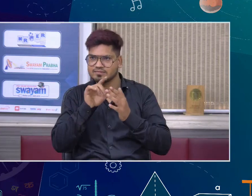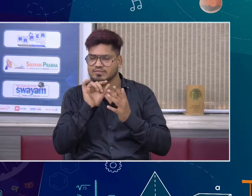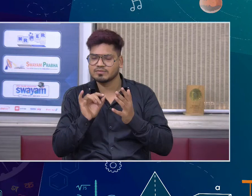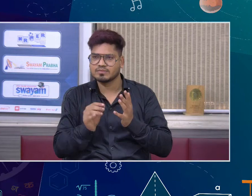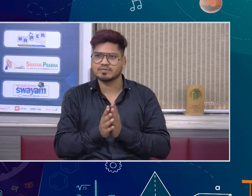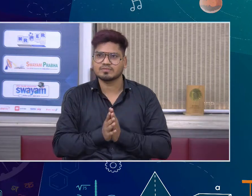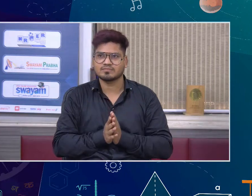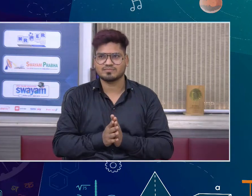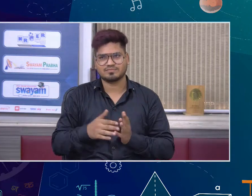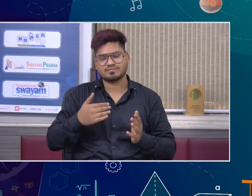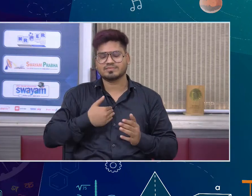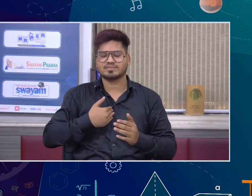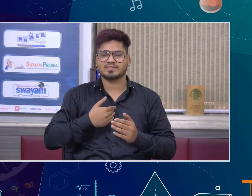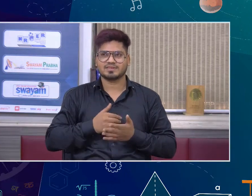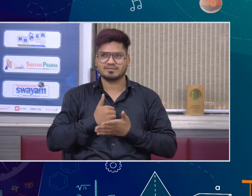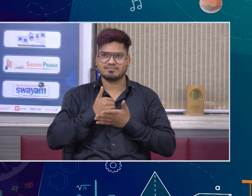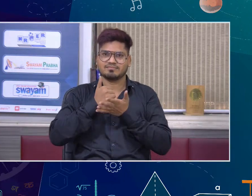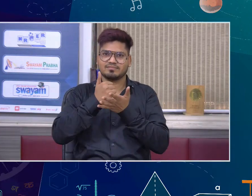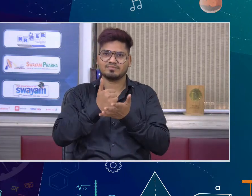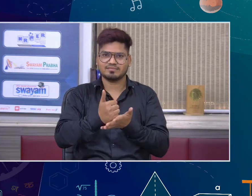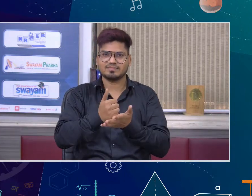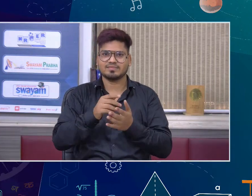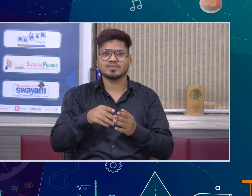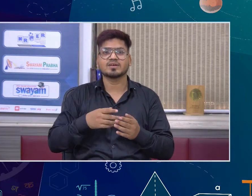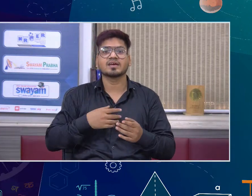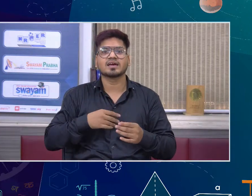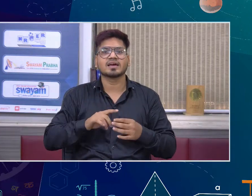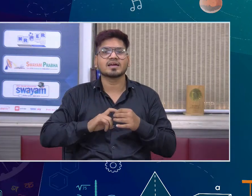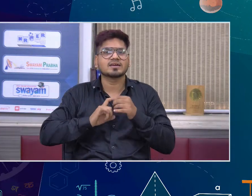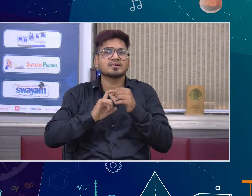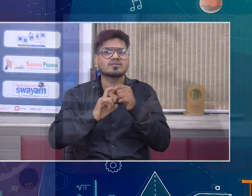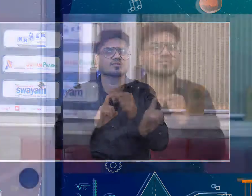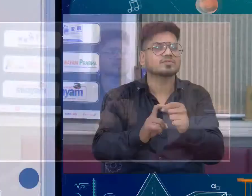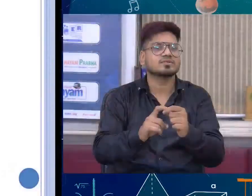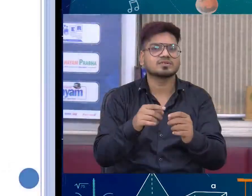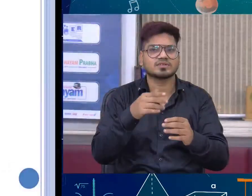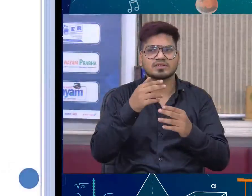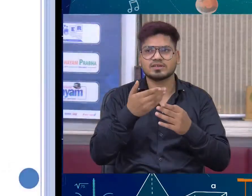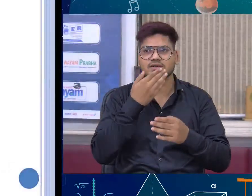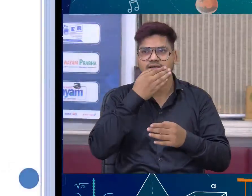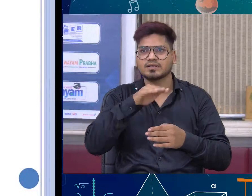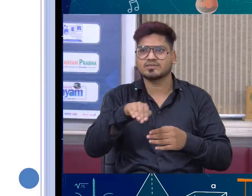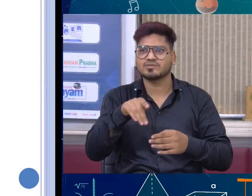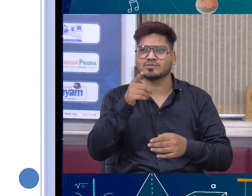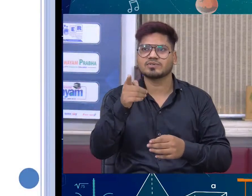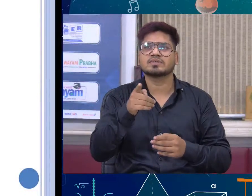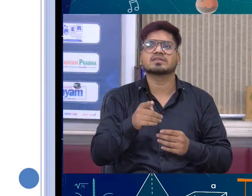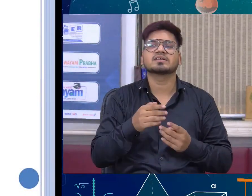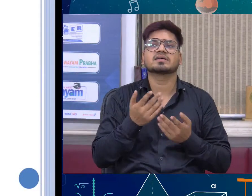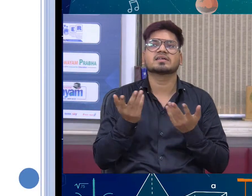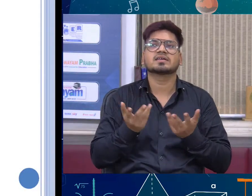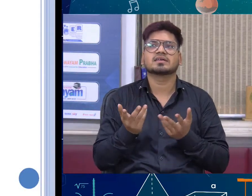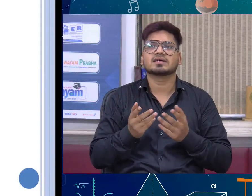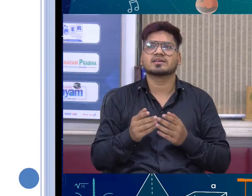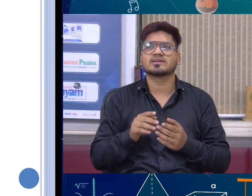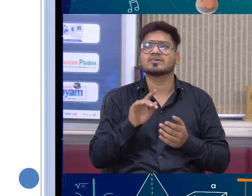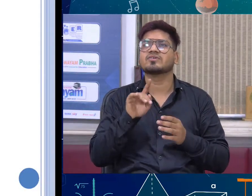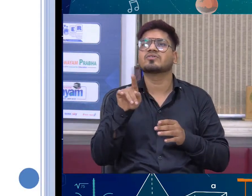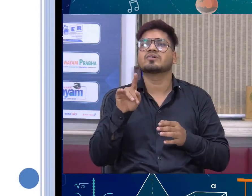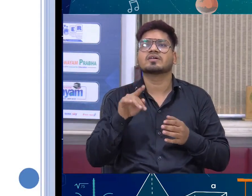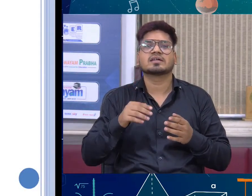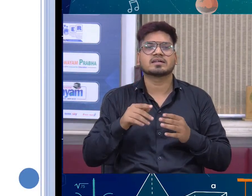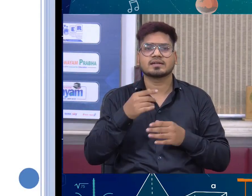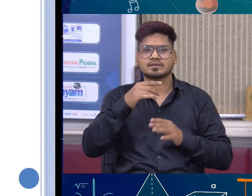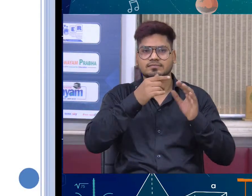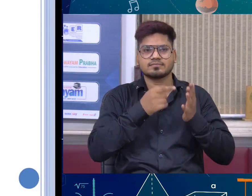Yeah, I can do it. So I was asking some questions to my students. That the first question, where was